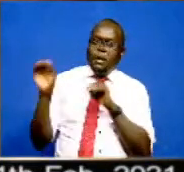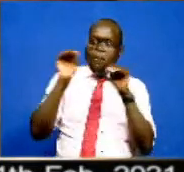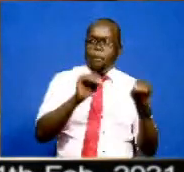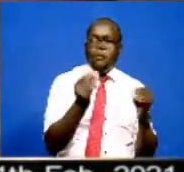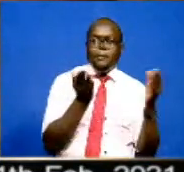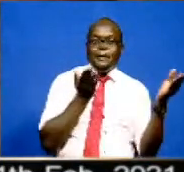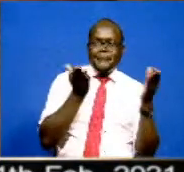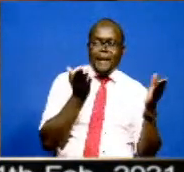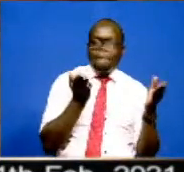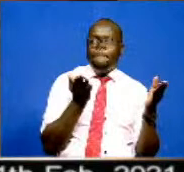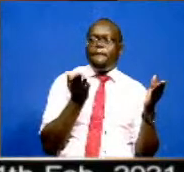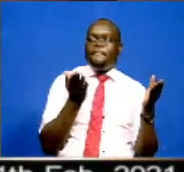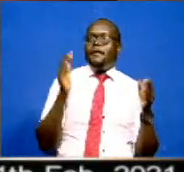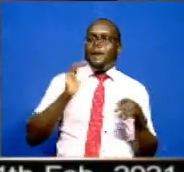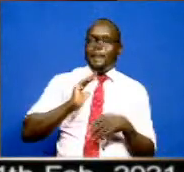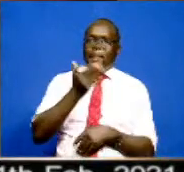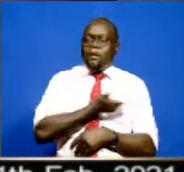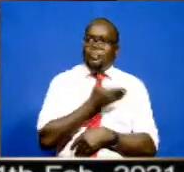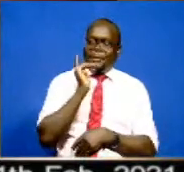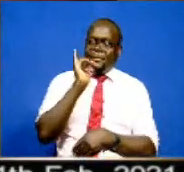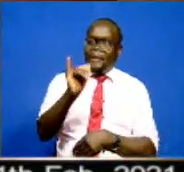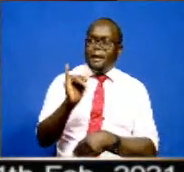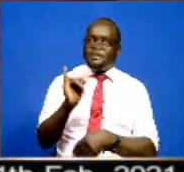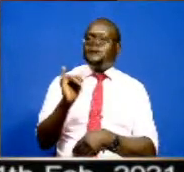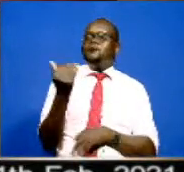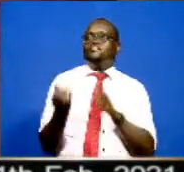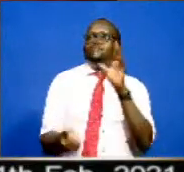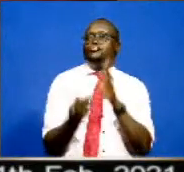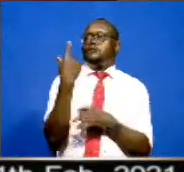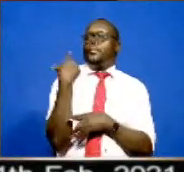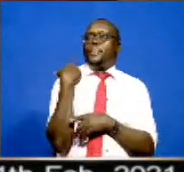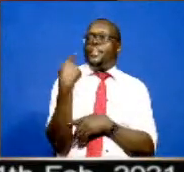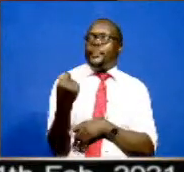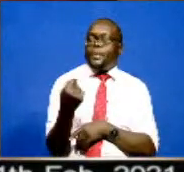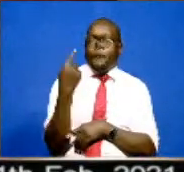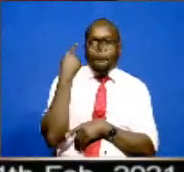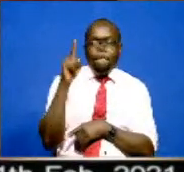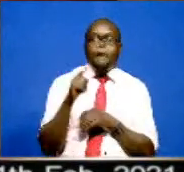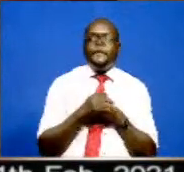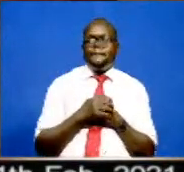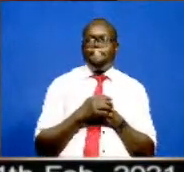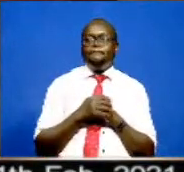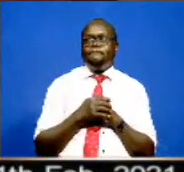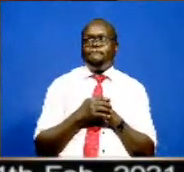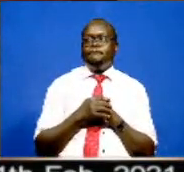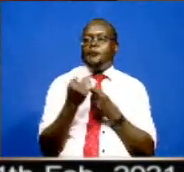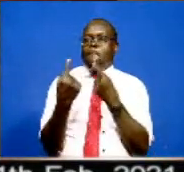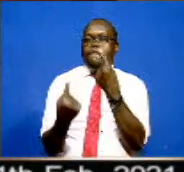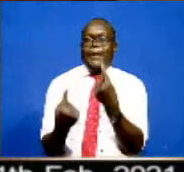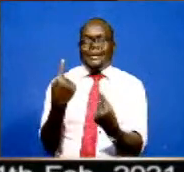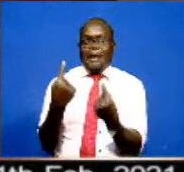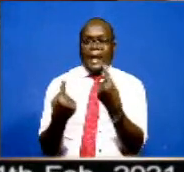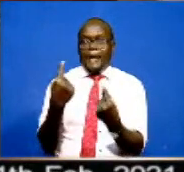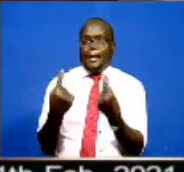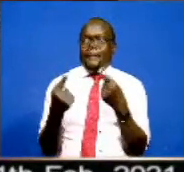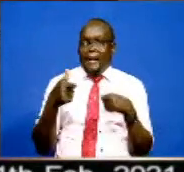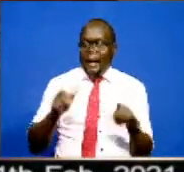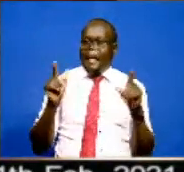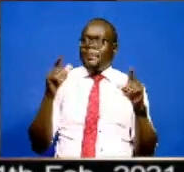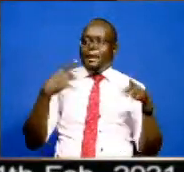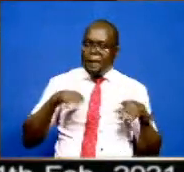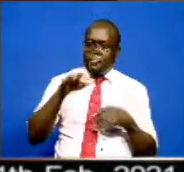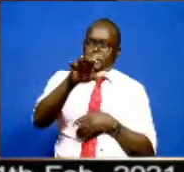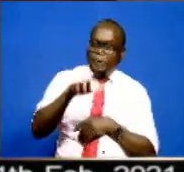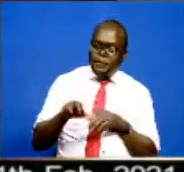serve in the committee that has been constituted, the one for catering. Let the ones in